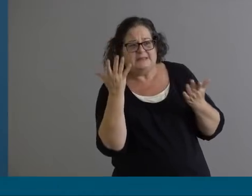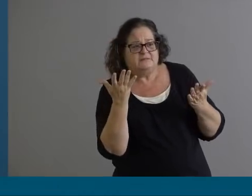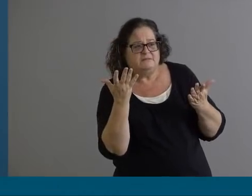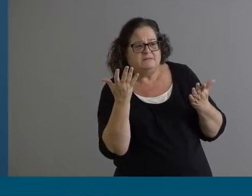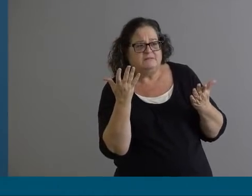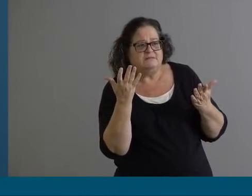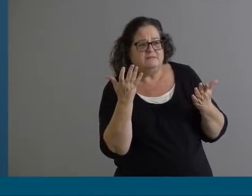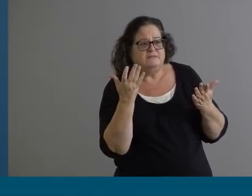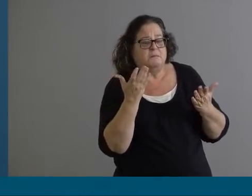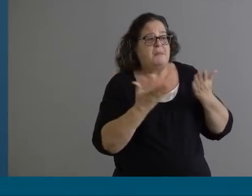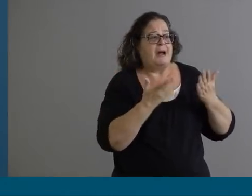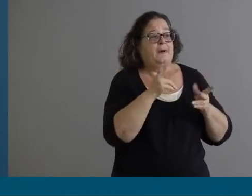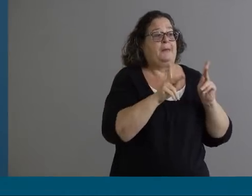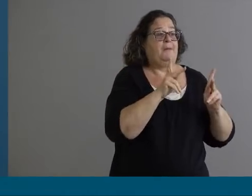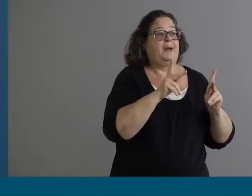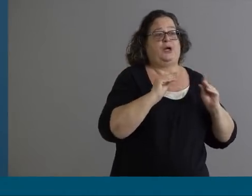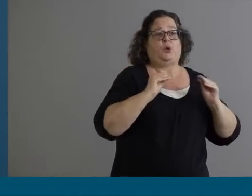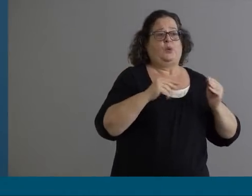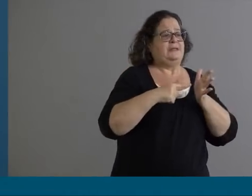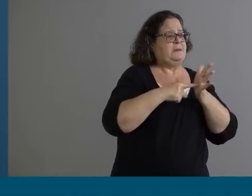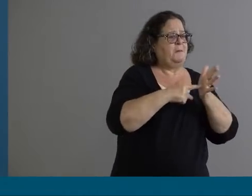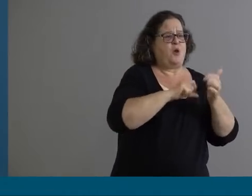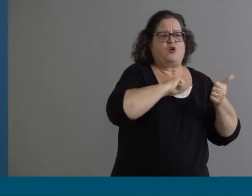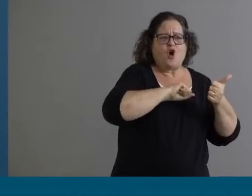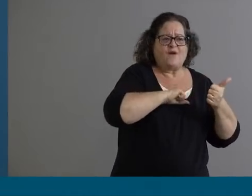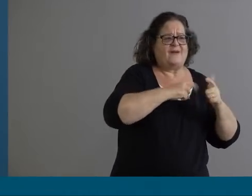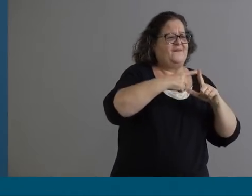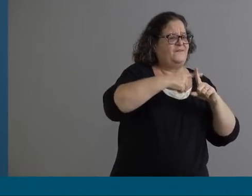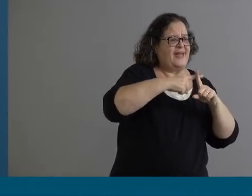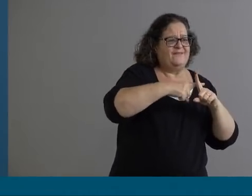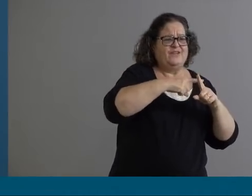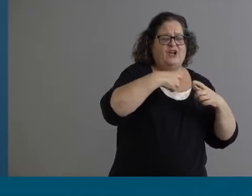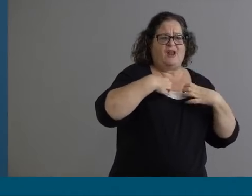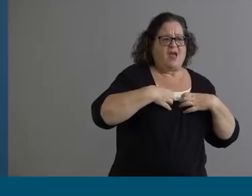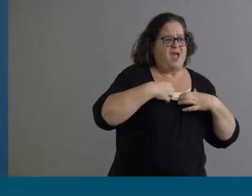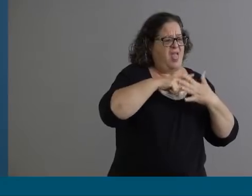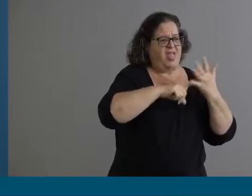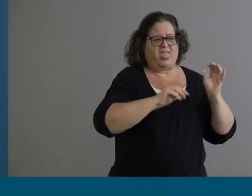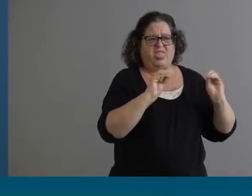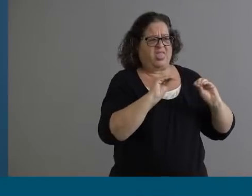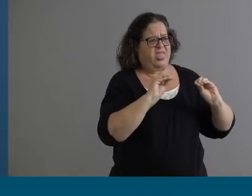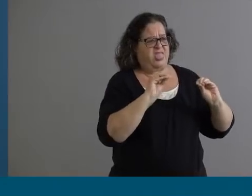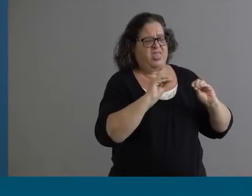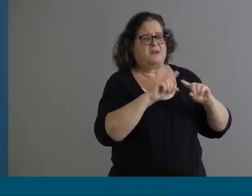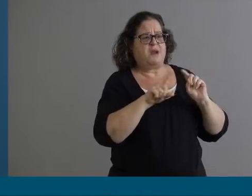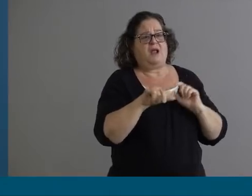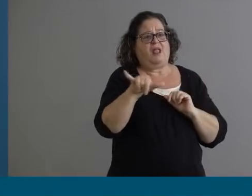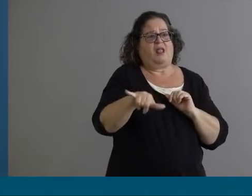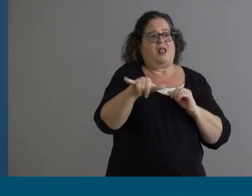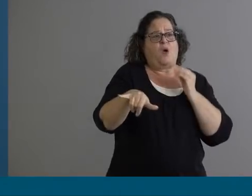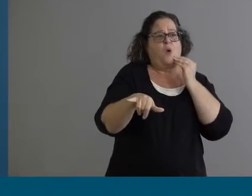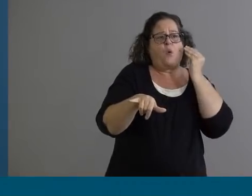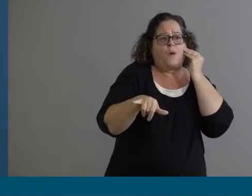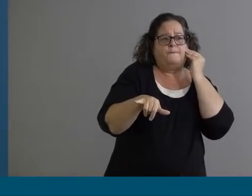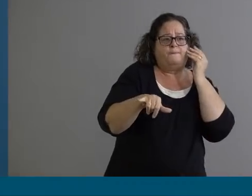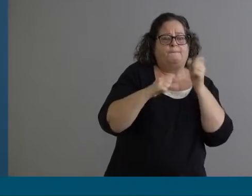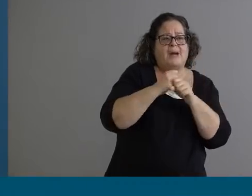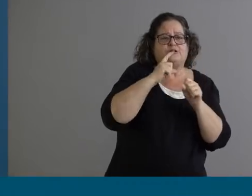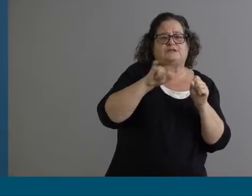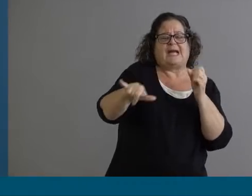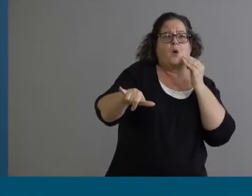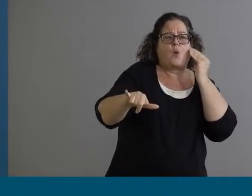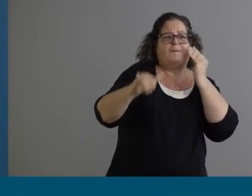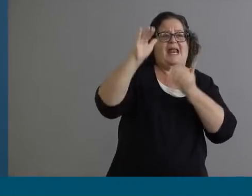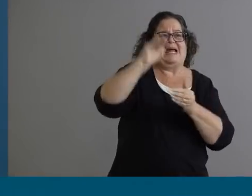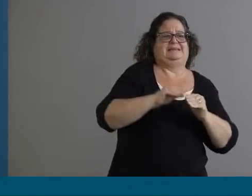quarantine for 2 weeks, and again, it goes to reduce the spread. We're also going to